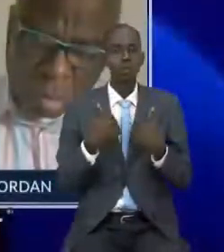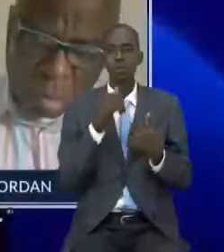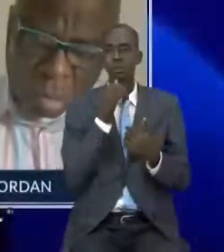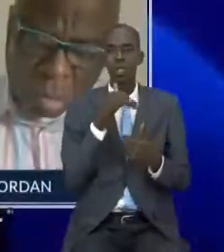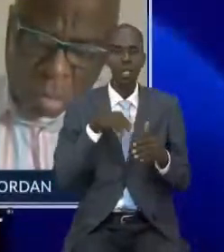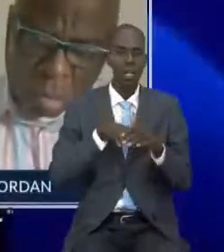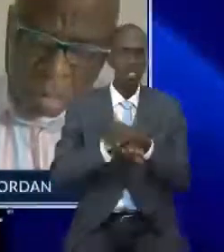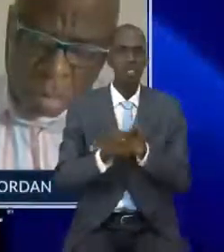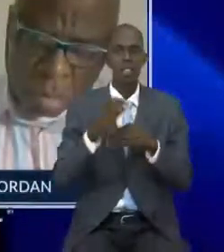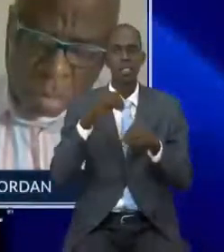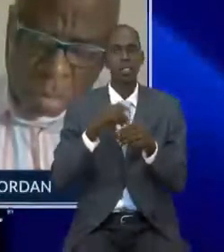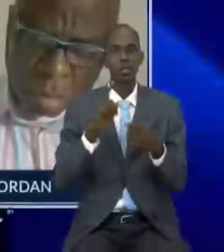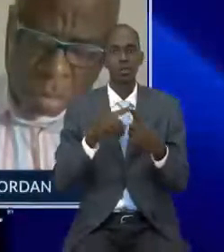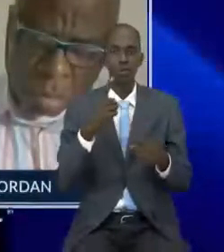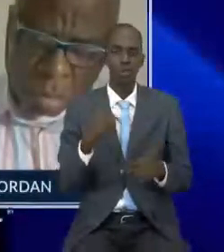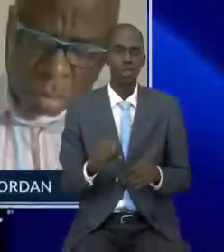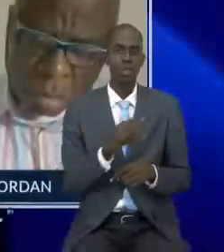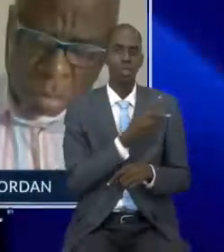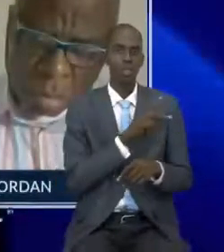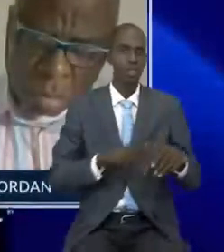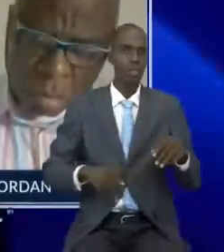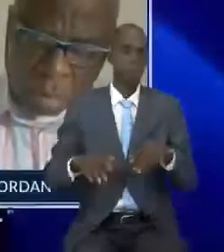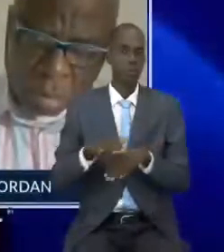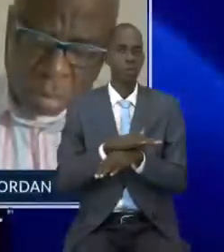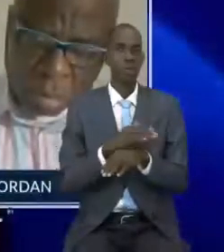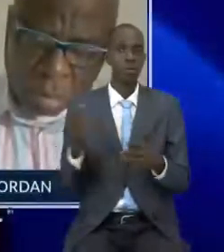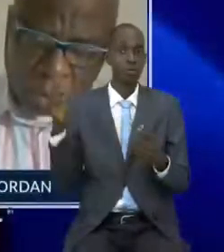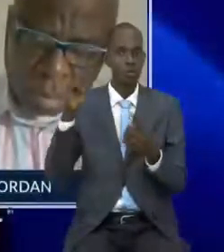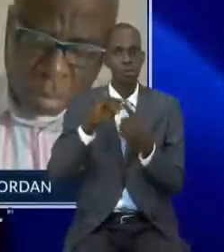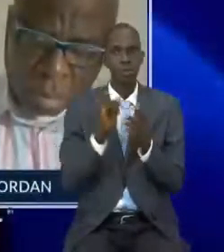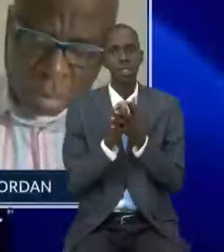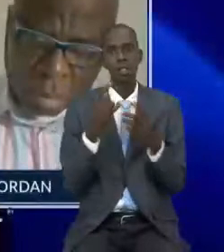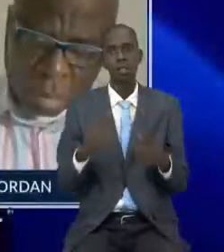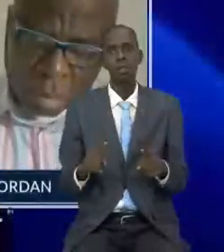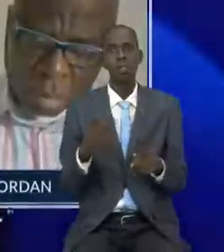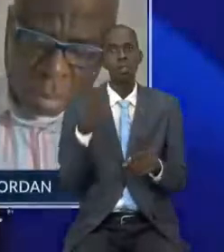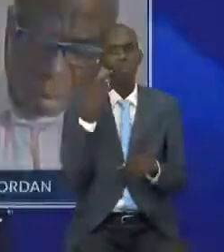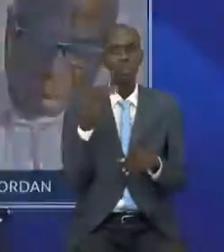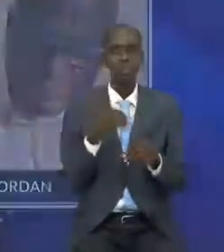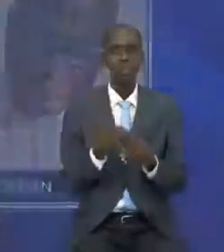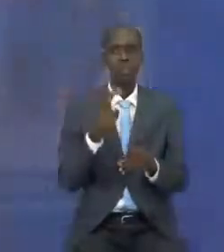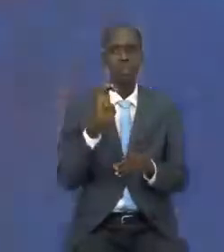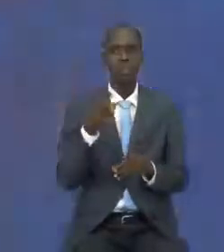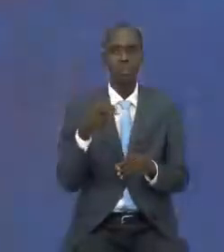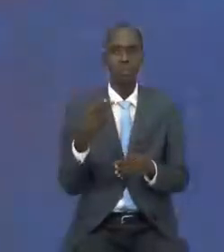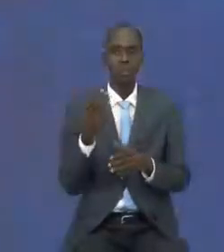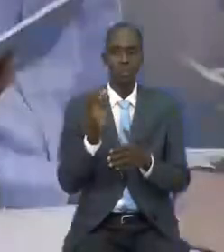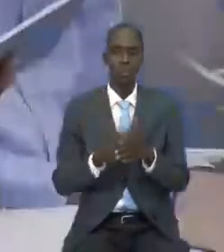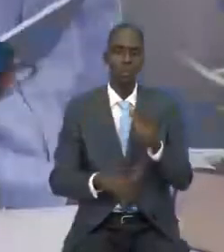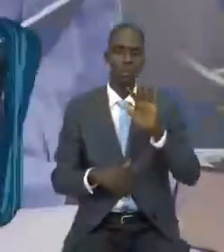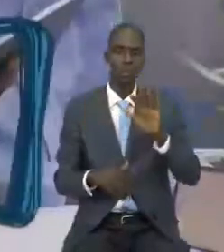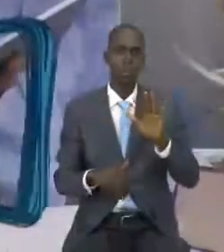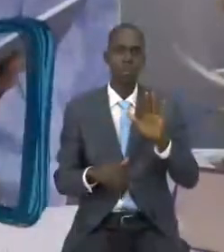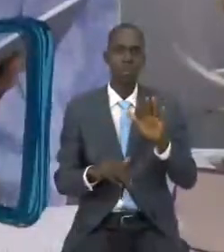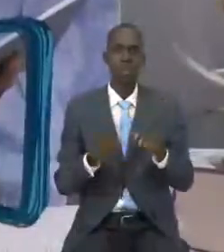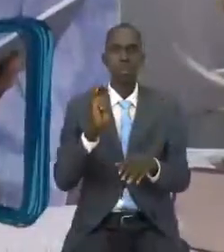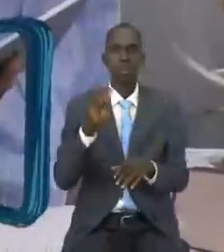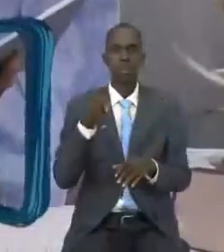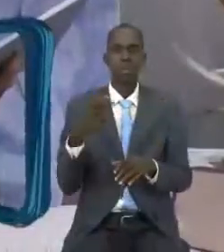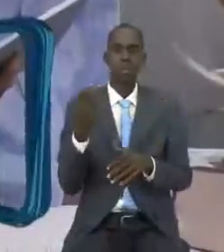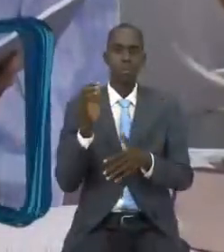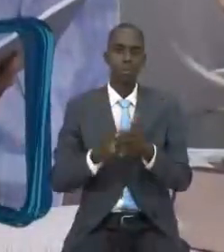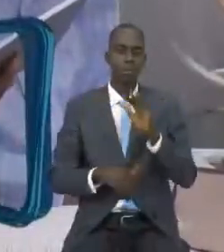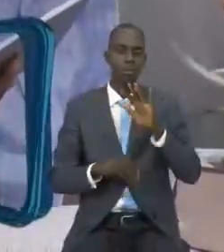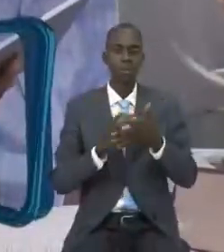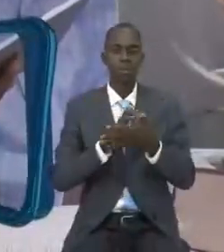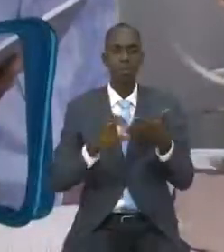into the kingdom. We're looking at Ephesians chapter 5 I'm reading from verse 5. Ephesians chapter 5, verse 5.